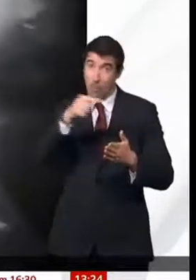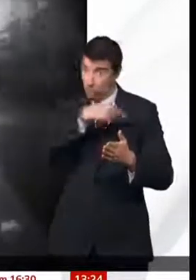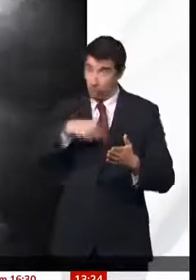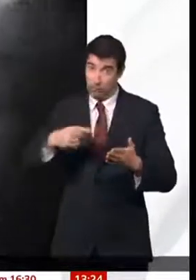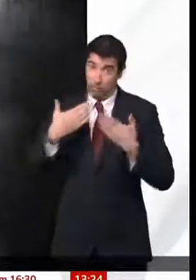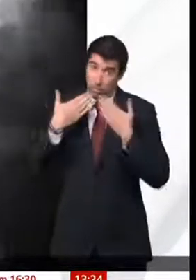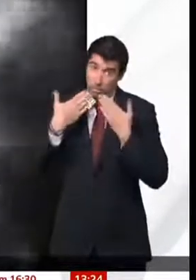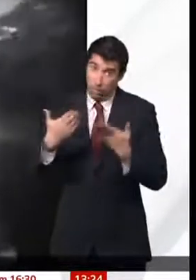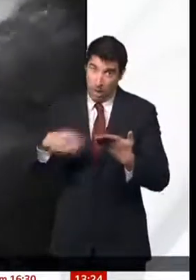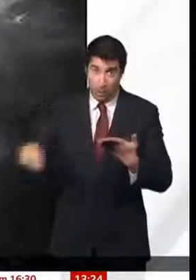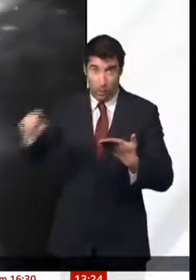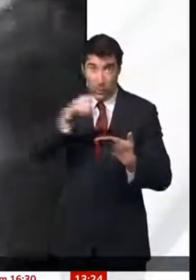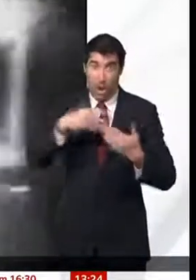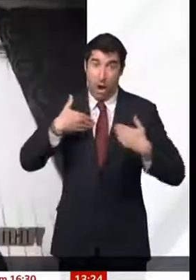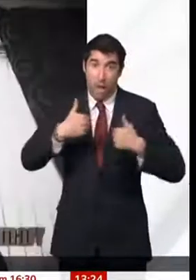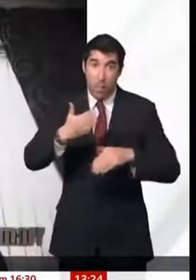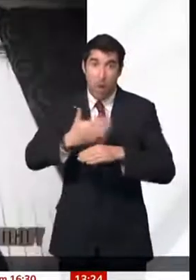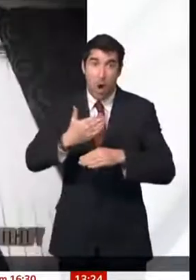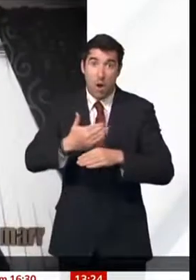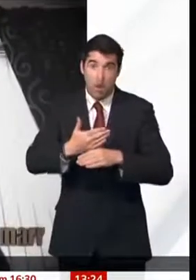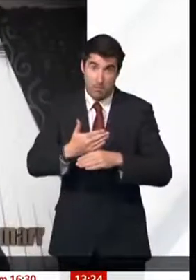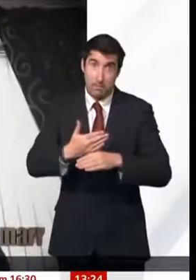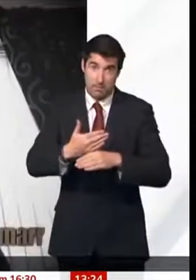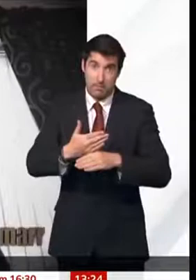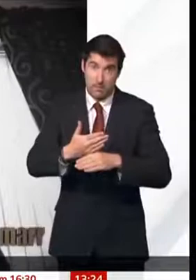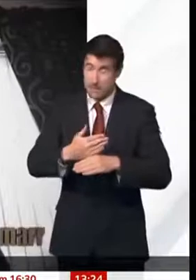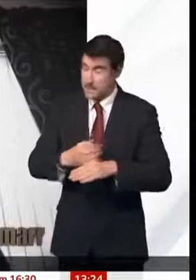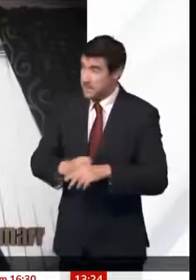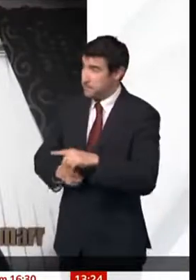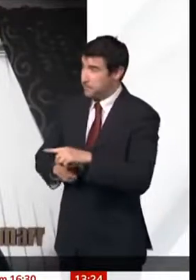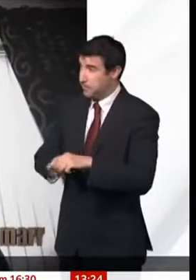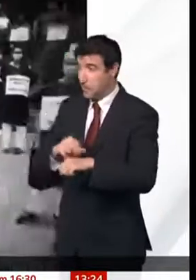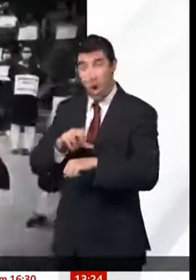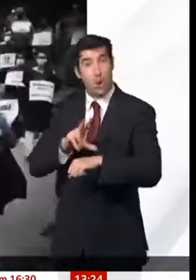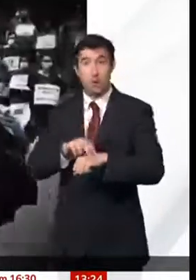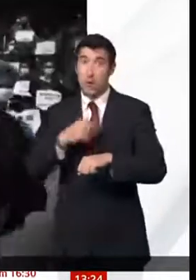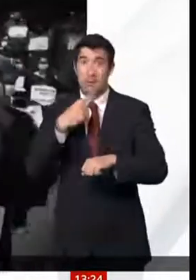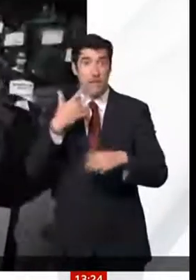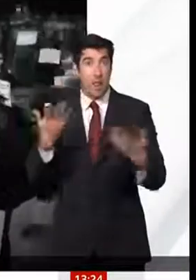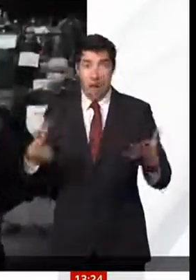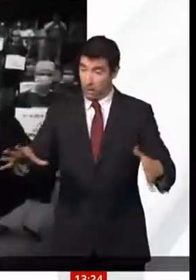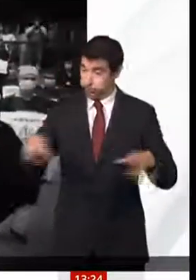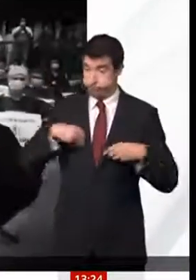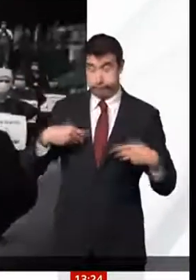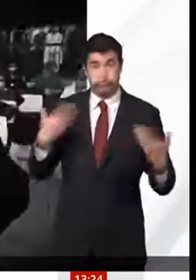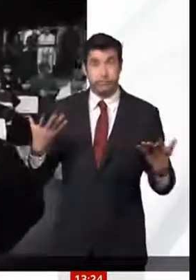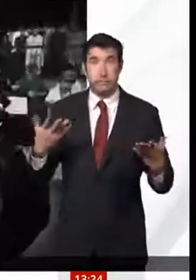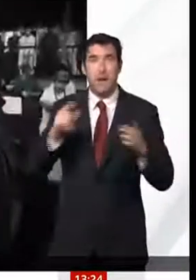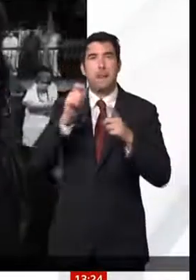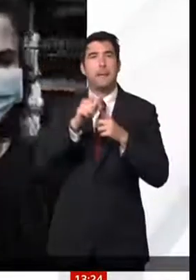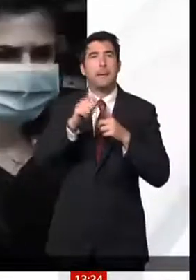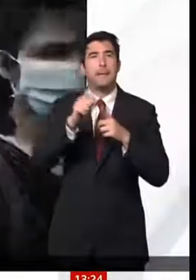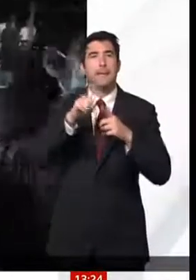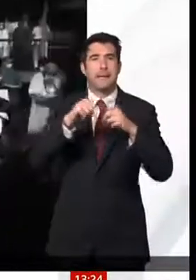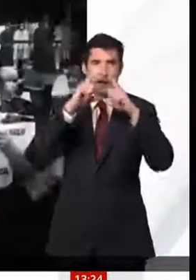woefully unprepared for COVID-19. We've had doctors tell us that they feel like lambs to the slaughter. Protective equipment was in short